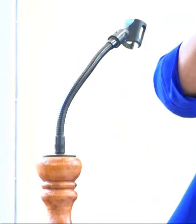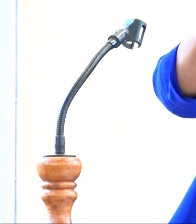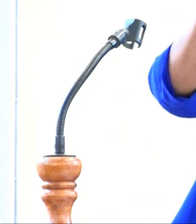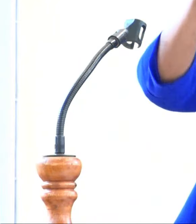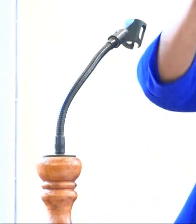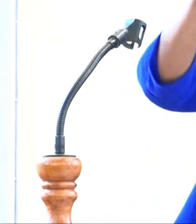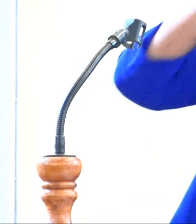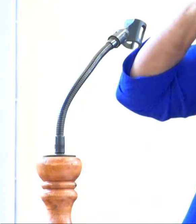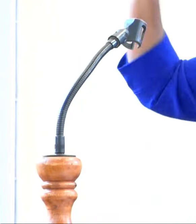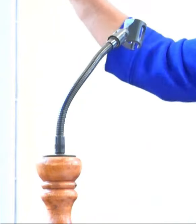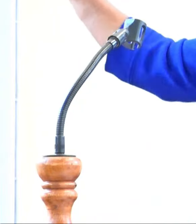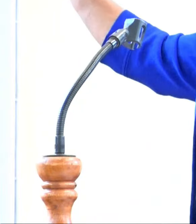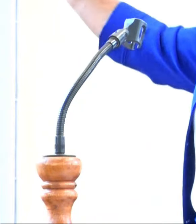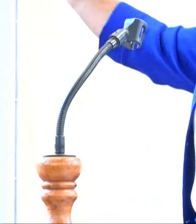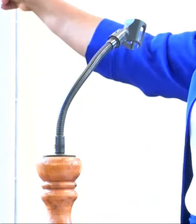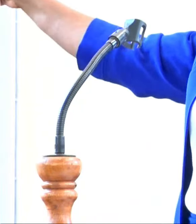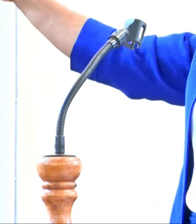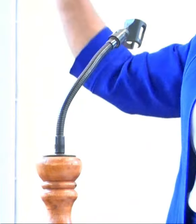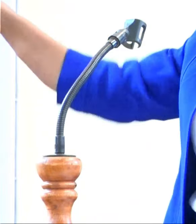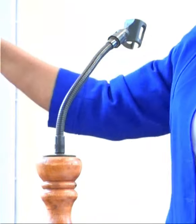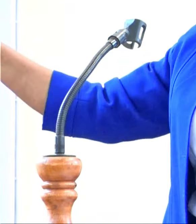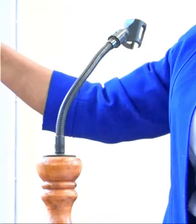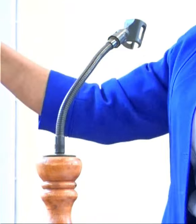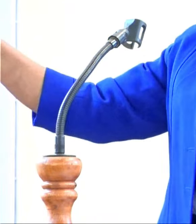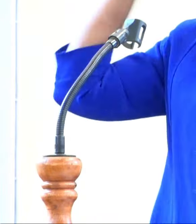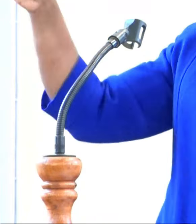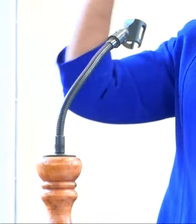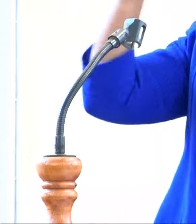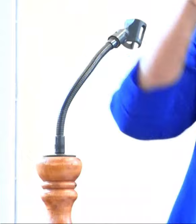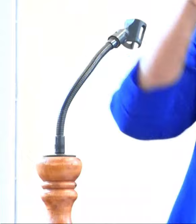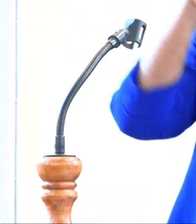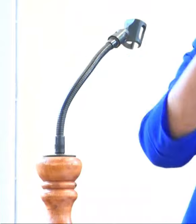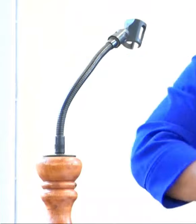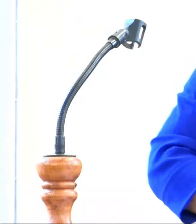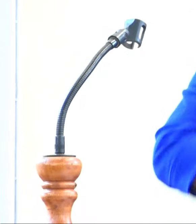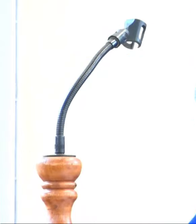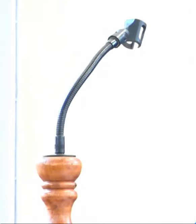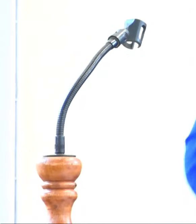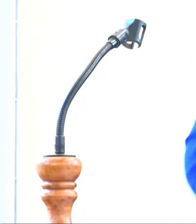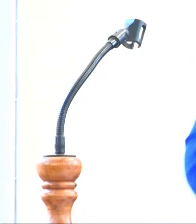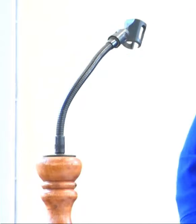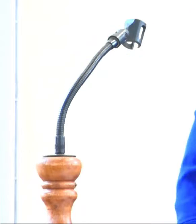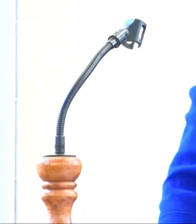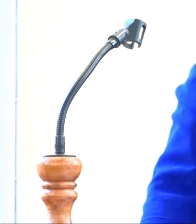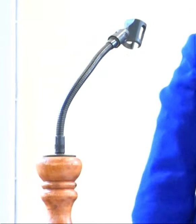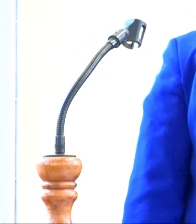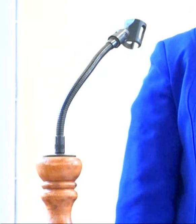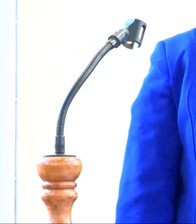come to. And you've forgotten the days that you are crying that God may remember you and give you a